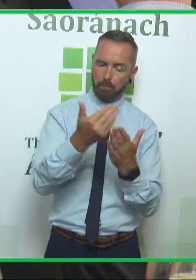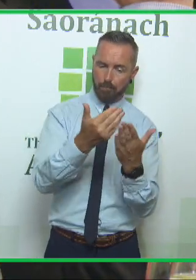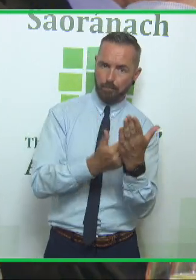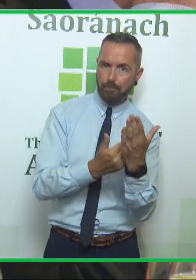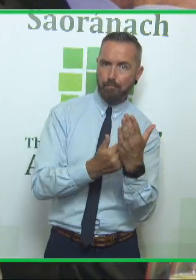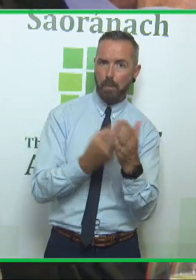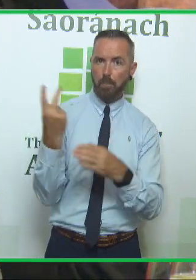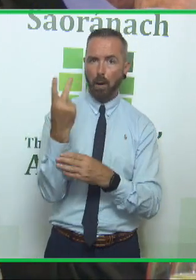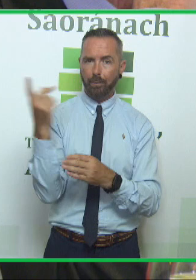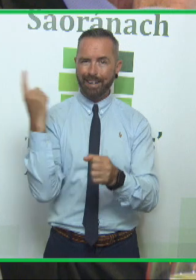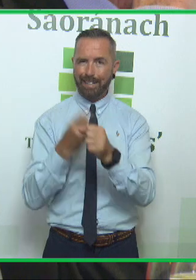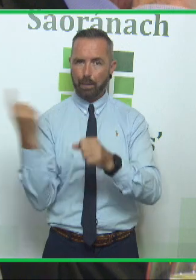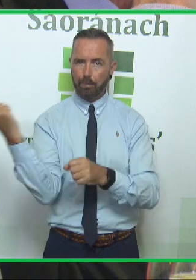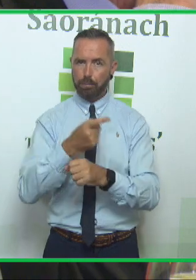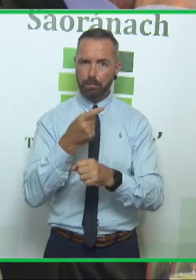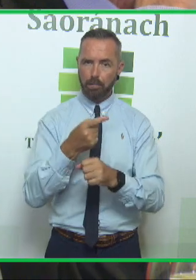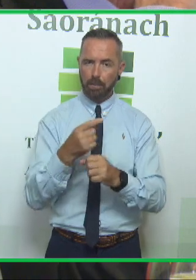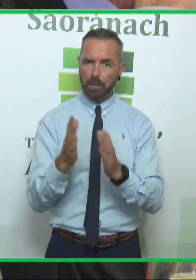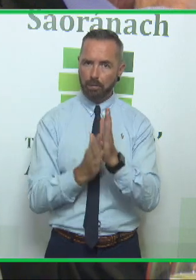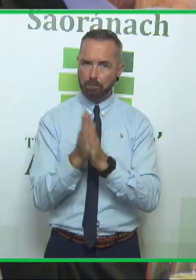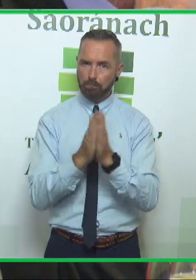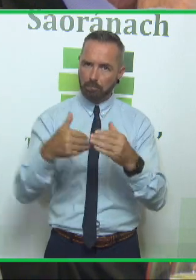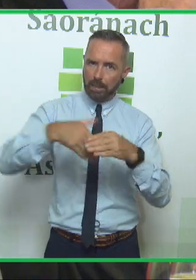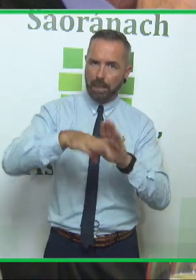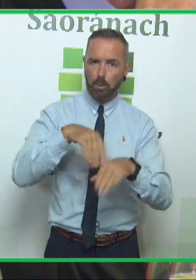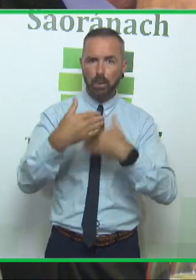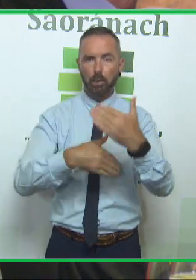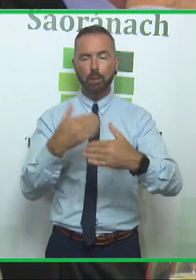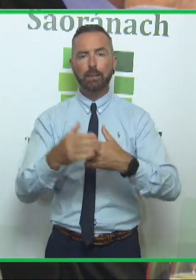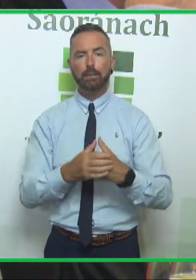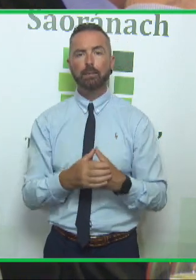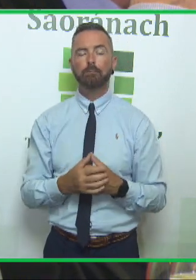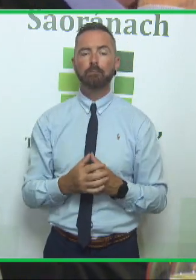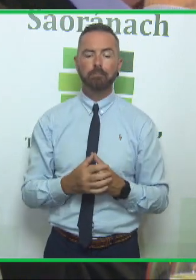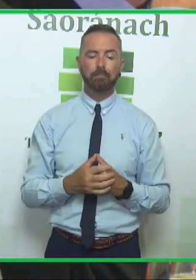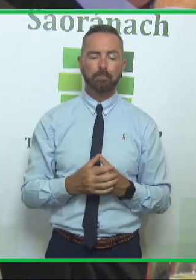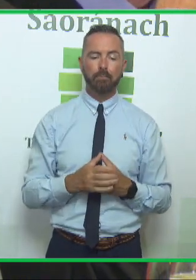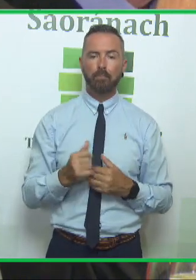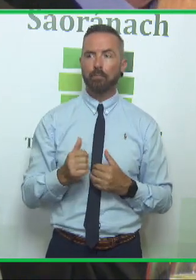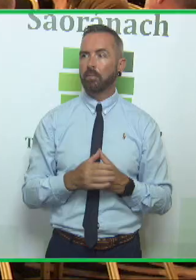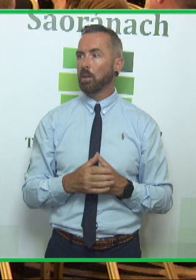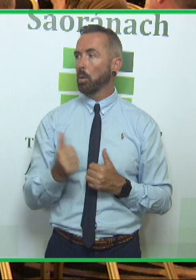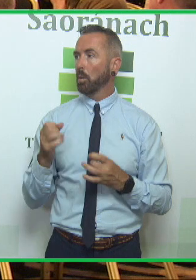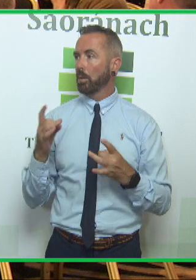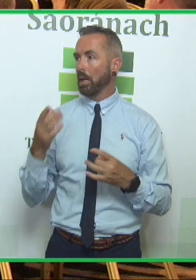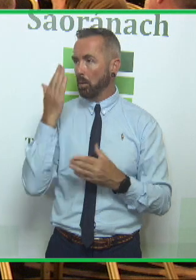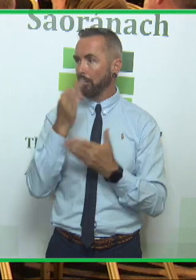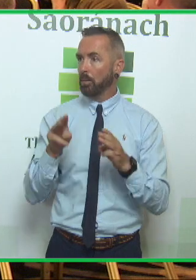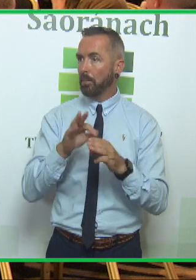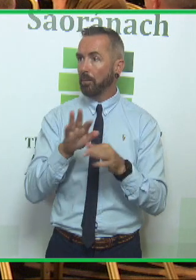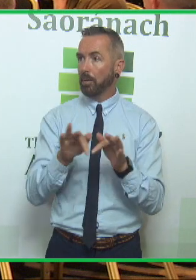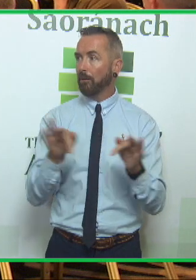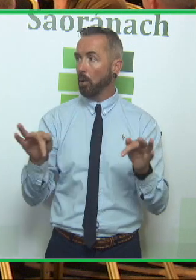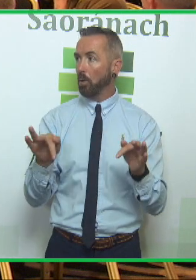again come to the table and really engage in the process so that we can make real change. Okay, I know there's no people from the floor and the panel want to come in again, but I'm